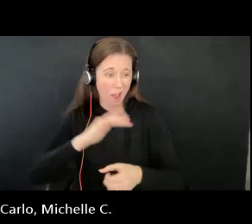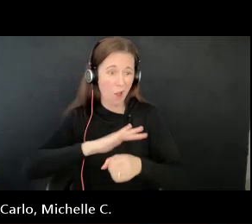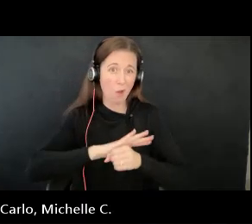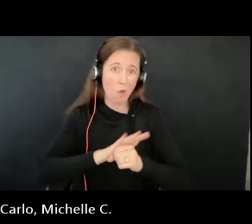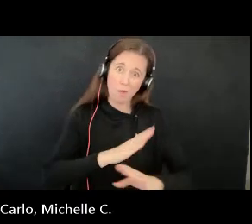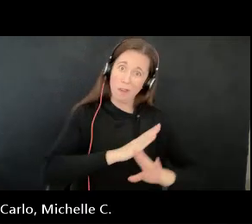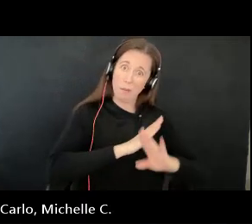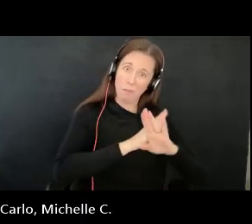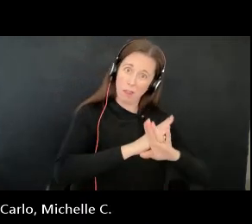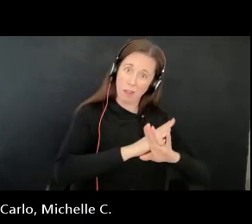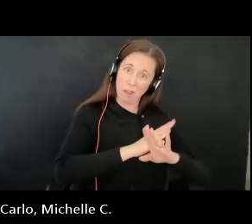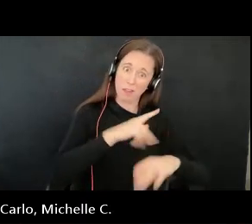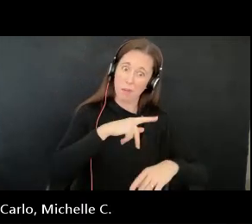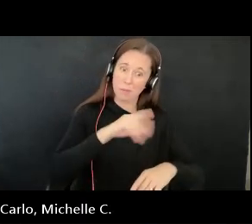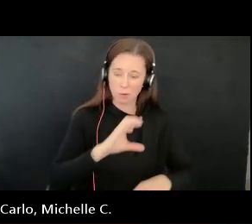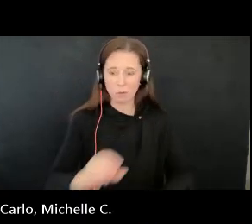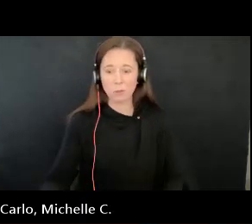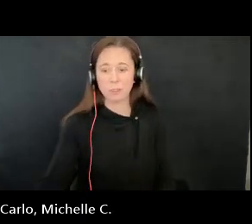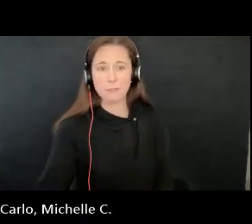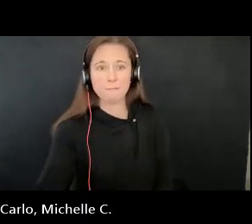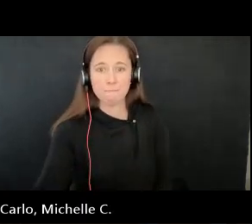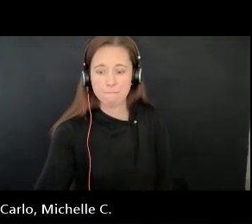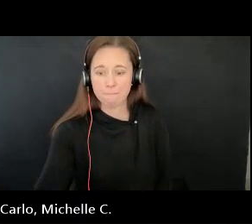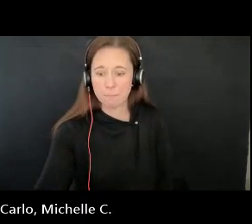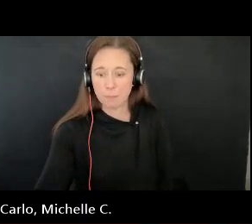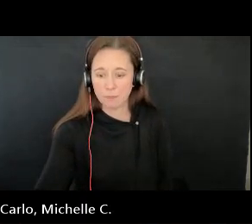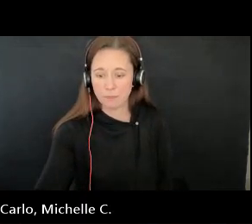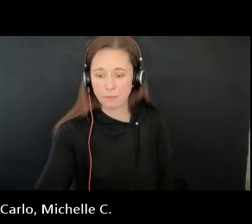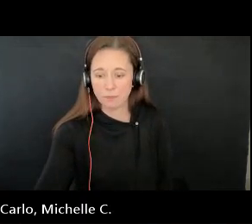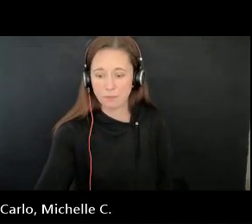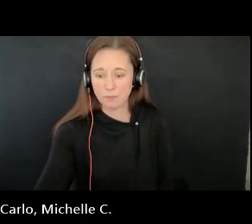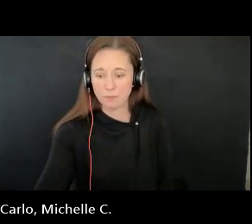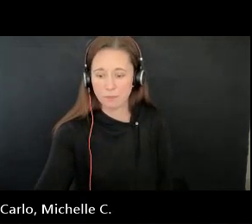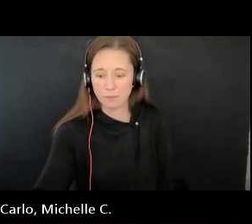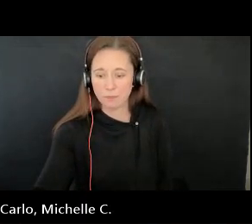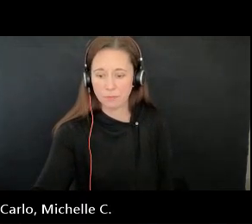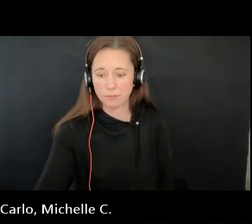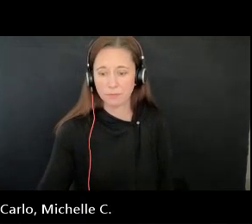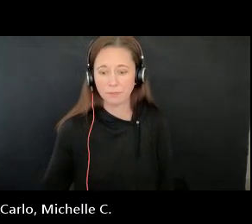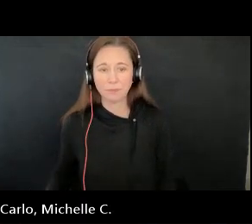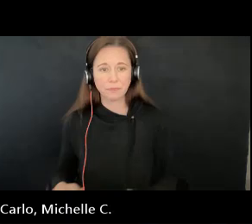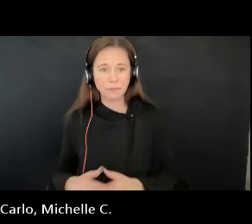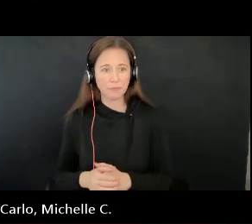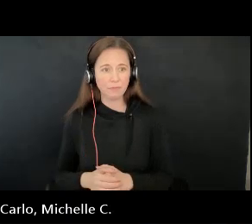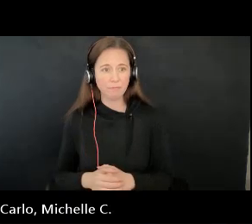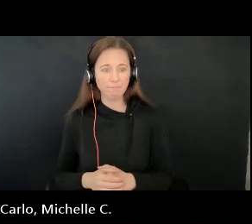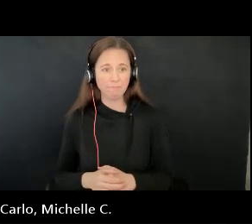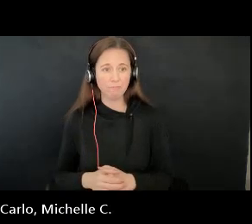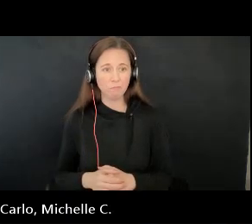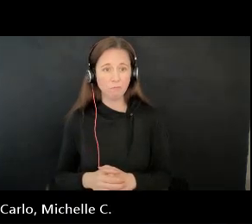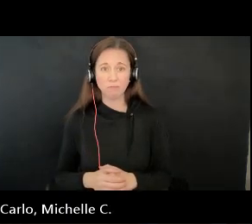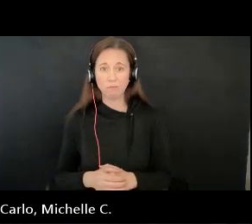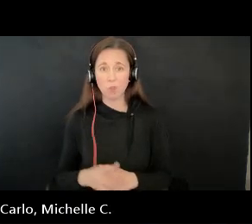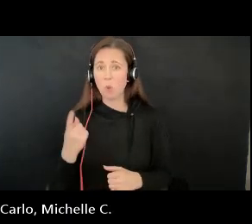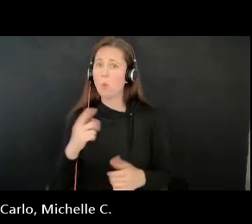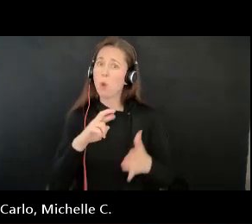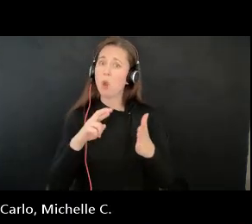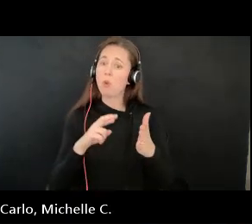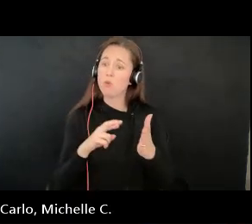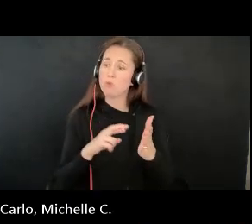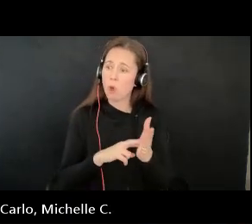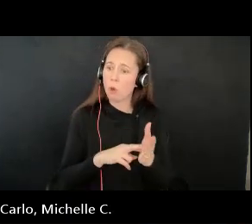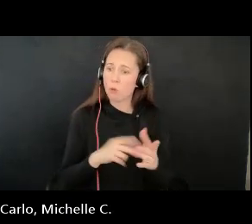kind of crazy. So, continuing on. One of my first, I would say, breakout roles in my